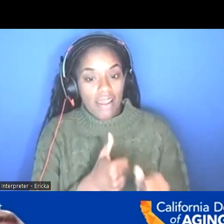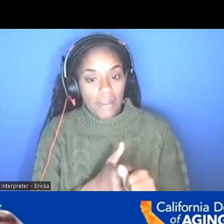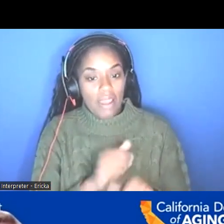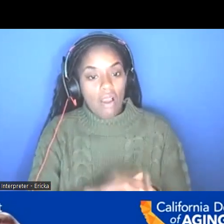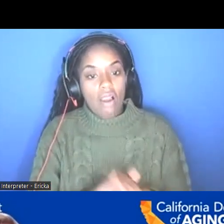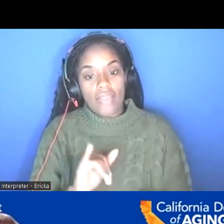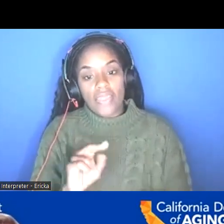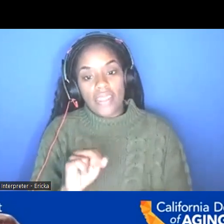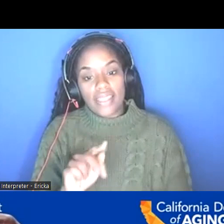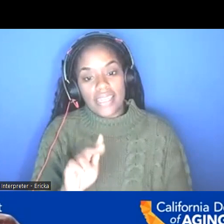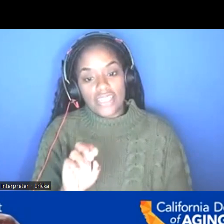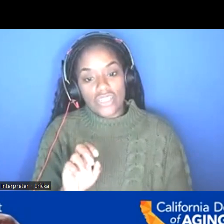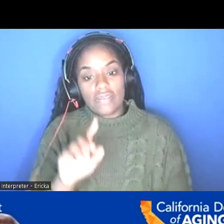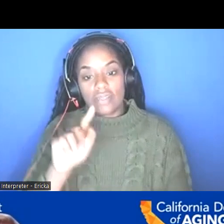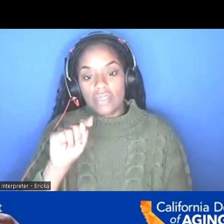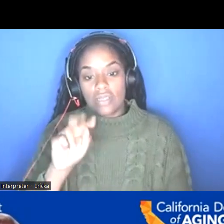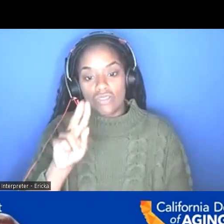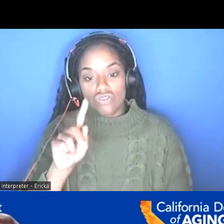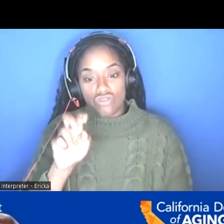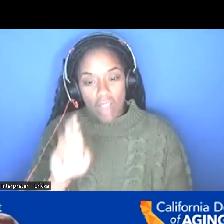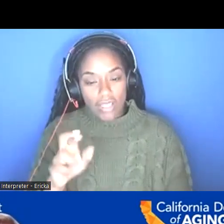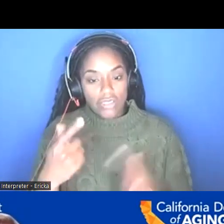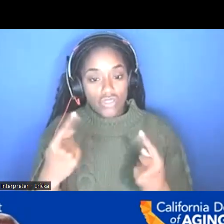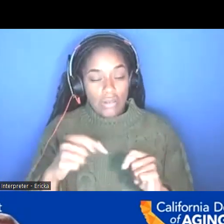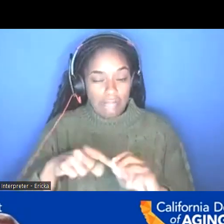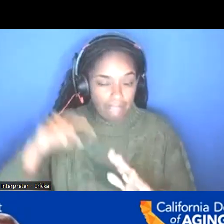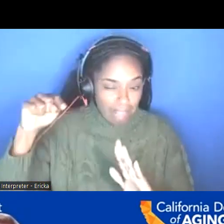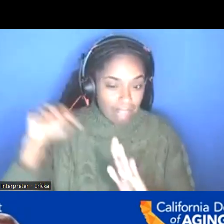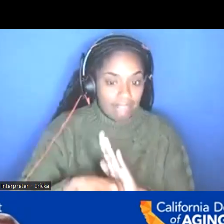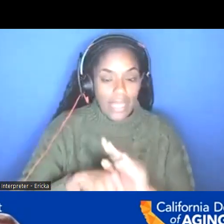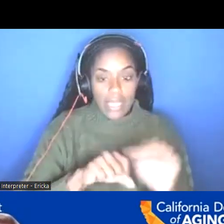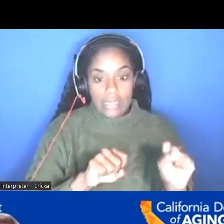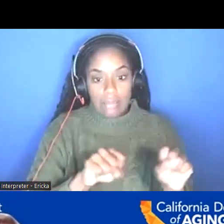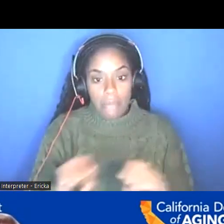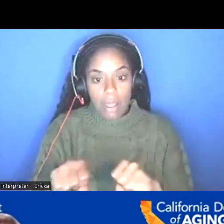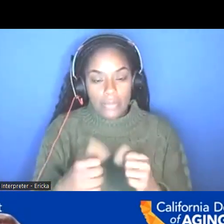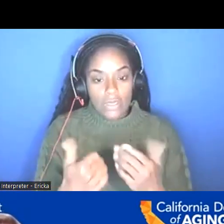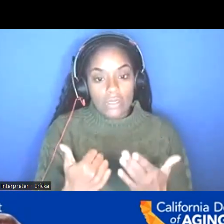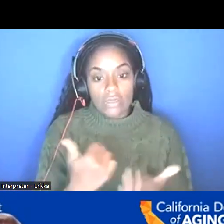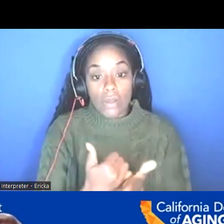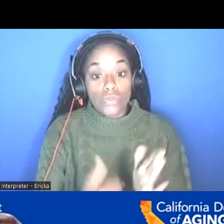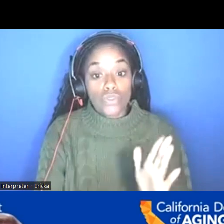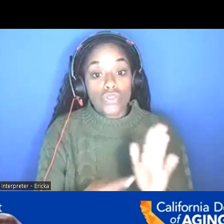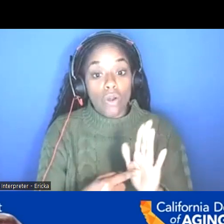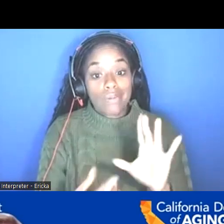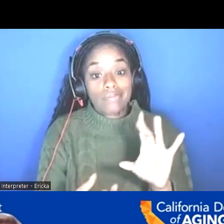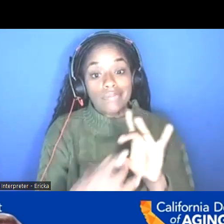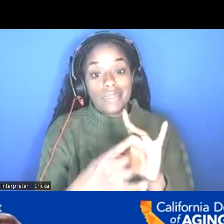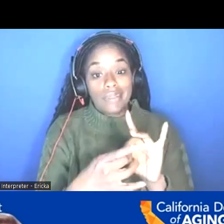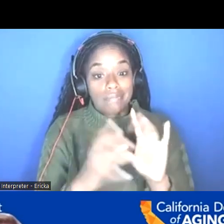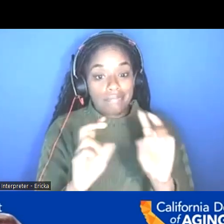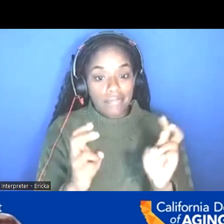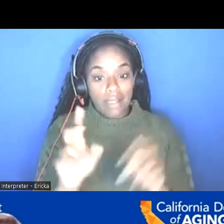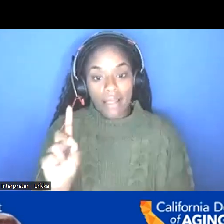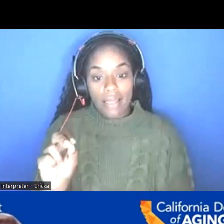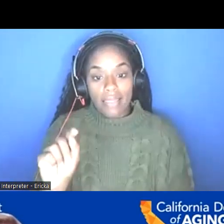tracker to be as thorough as possible in helping connect those dots. So instead